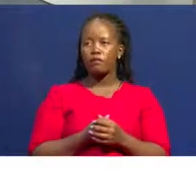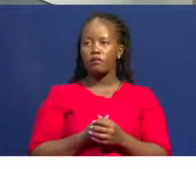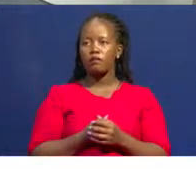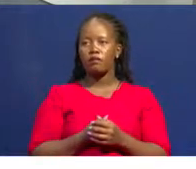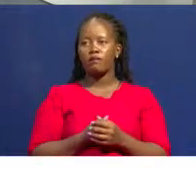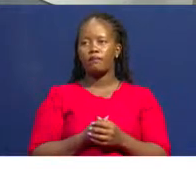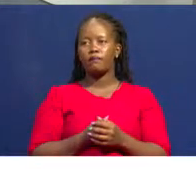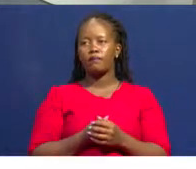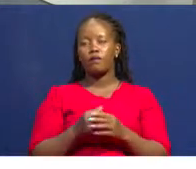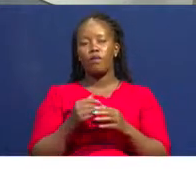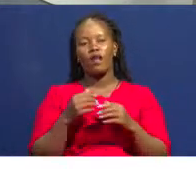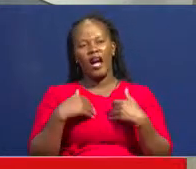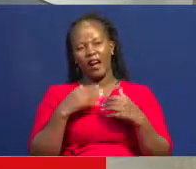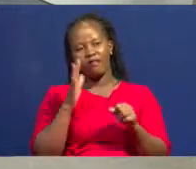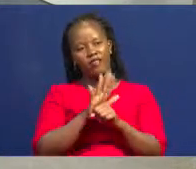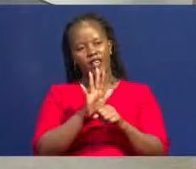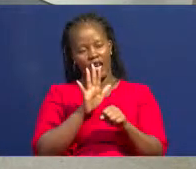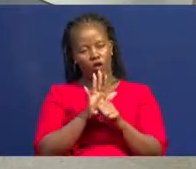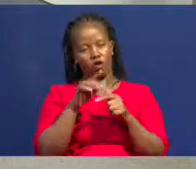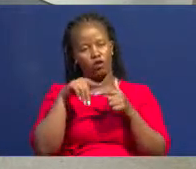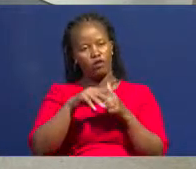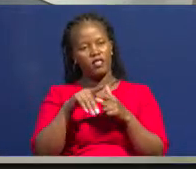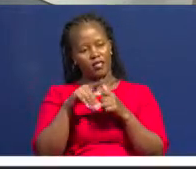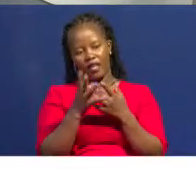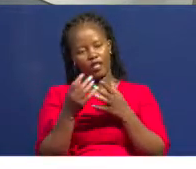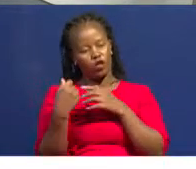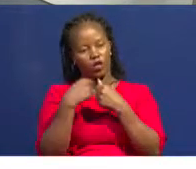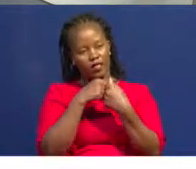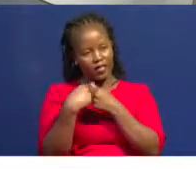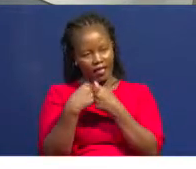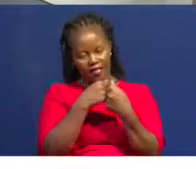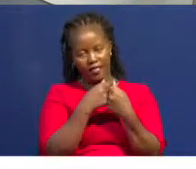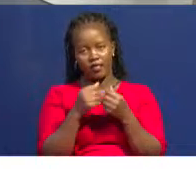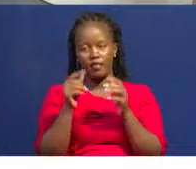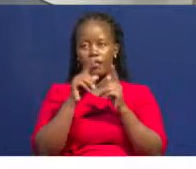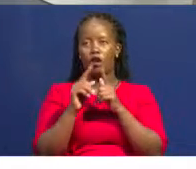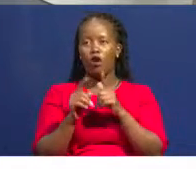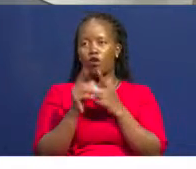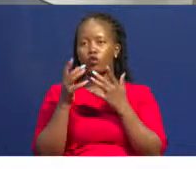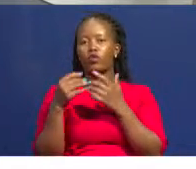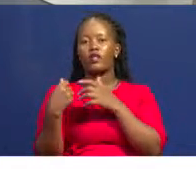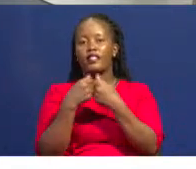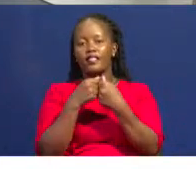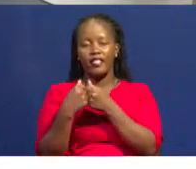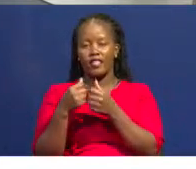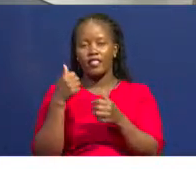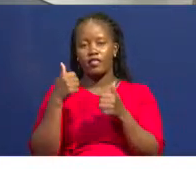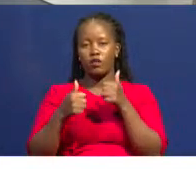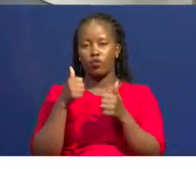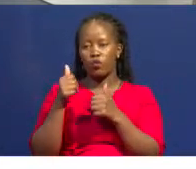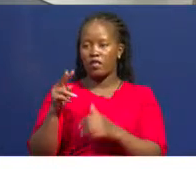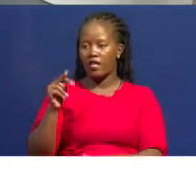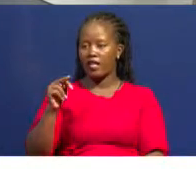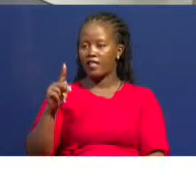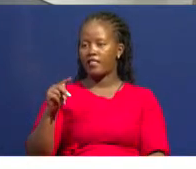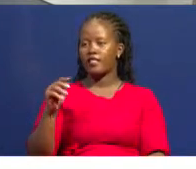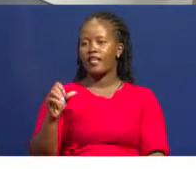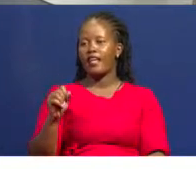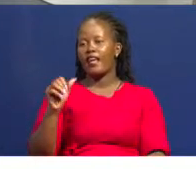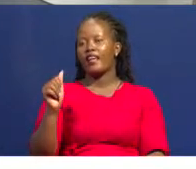infrastructural challenges that we have. And still on the same, he can also touch on the challenges that NTSA is facing in terms of motor